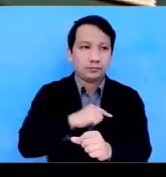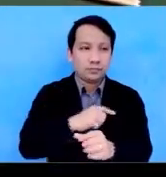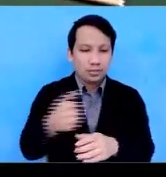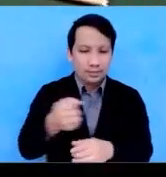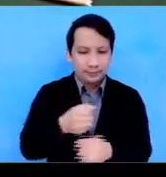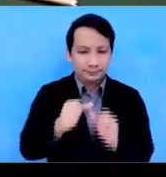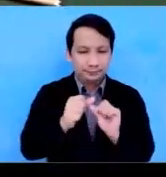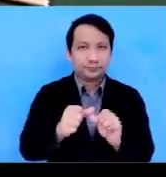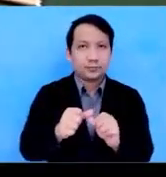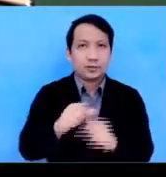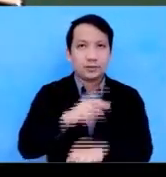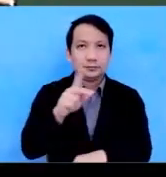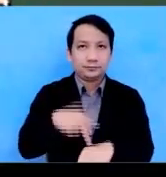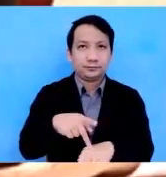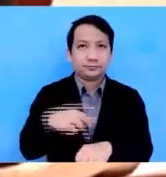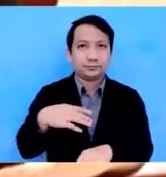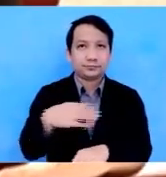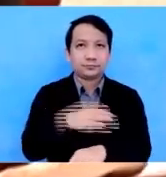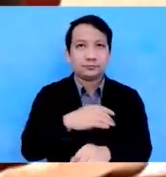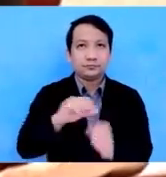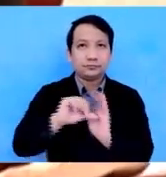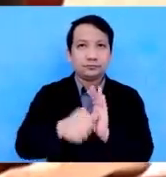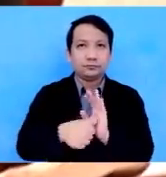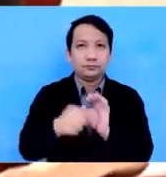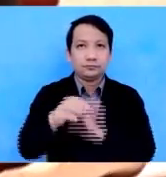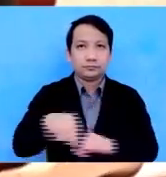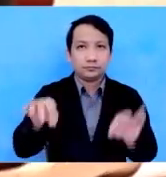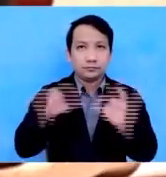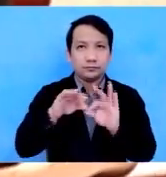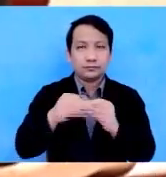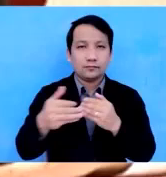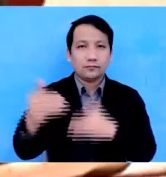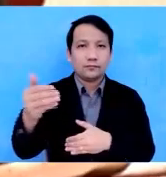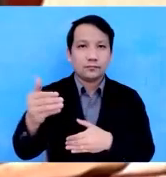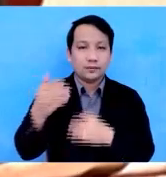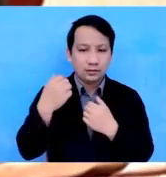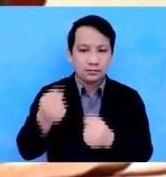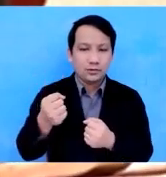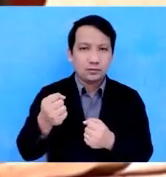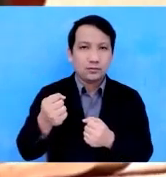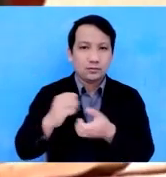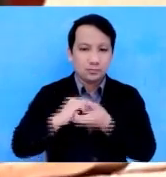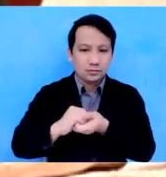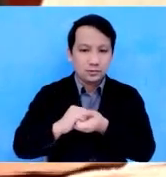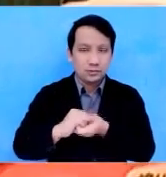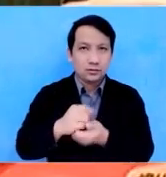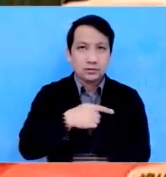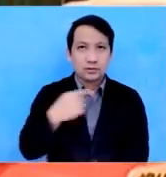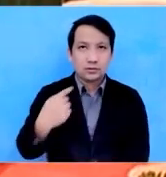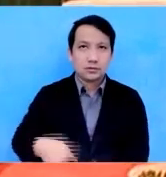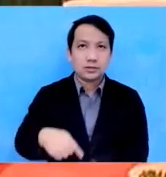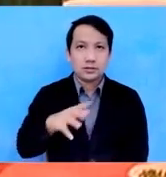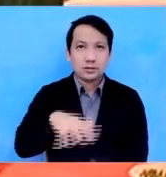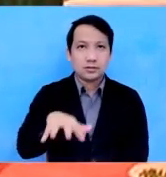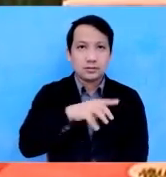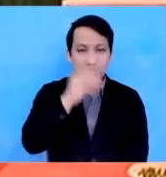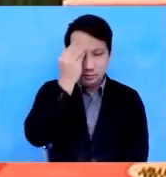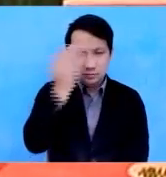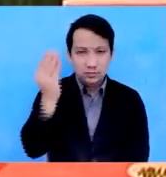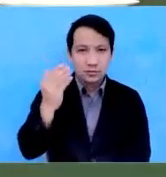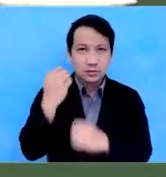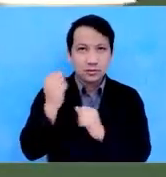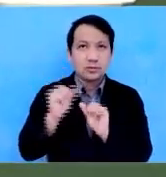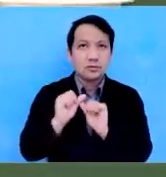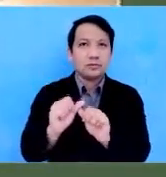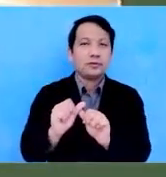People's Congress. Dito binigyang diin niya ang kahalagahan ng pagpapalakas ng relasyon ng China at Pilipinas, lalo sa pagpapaunlad